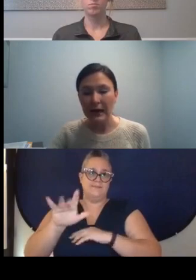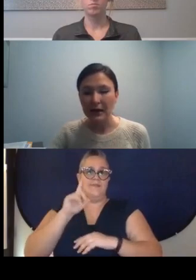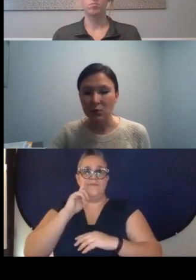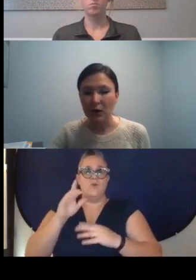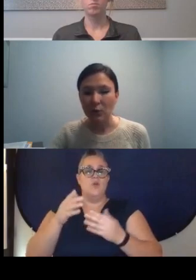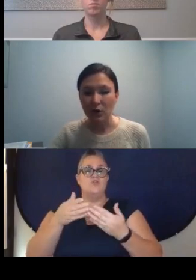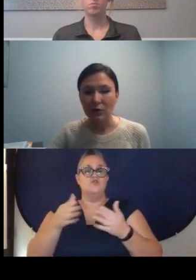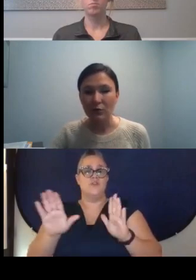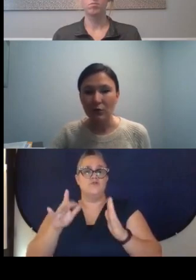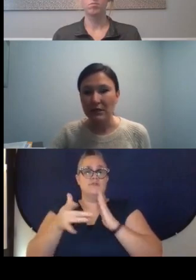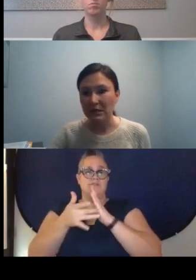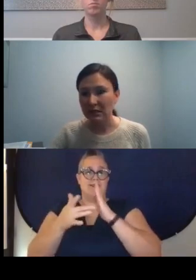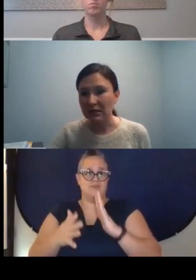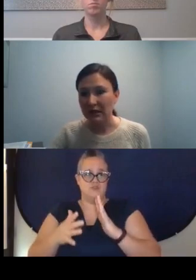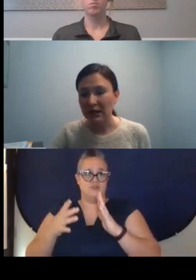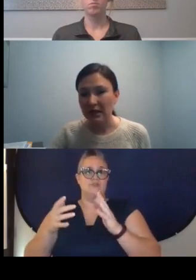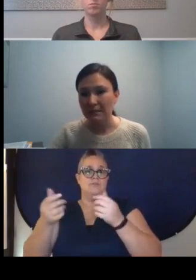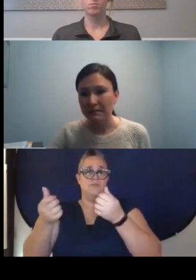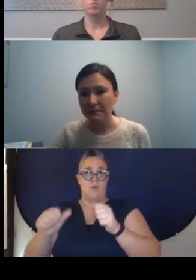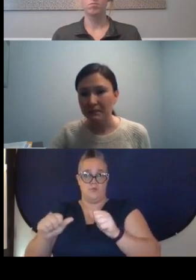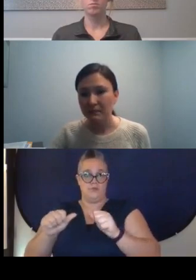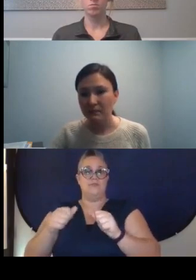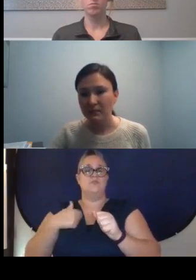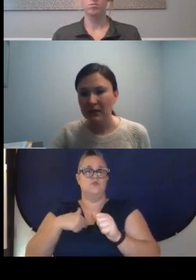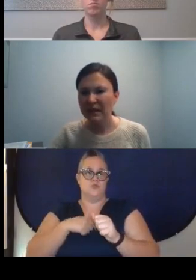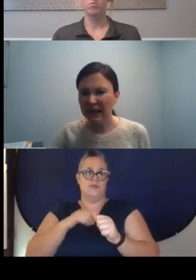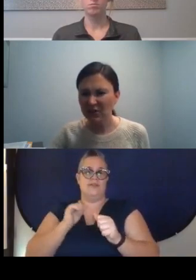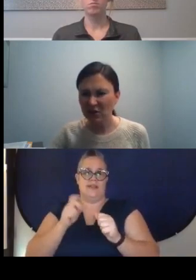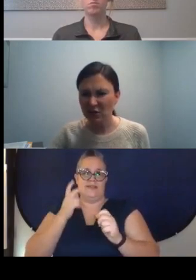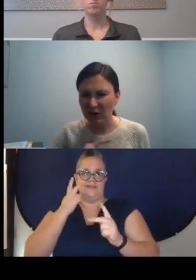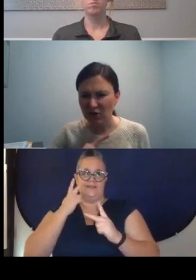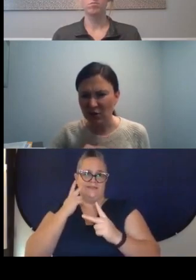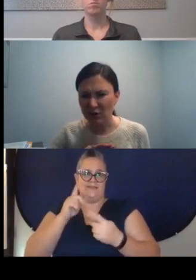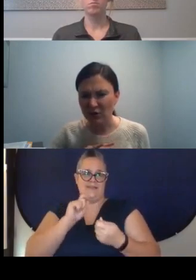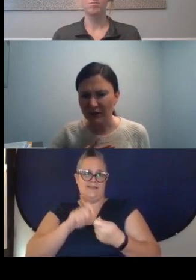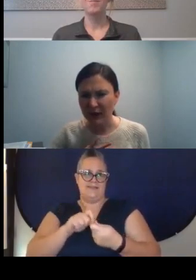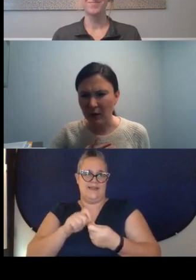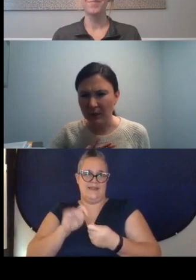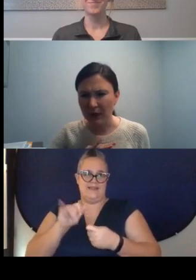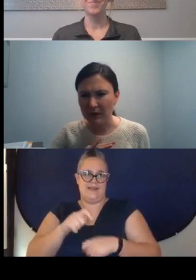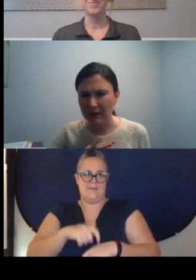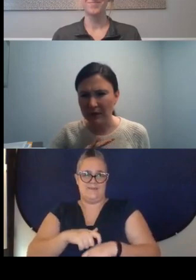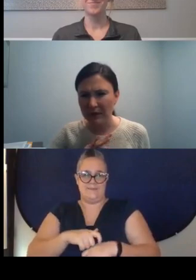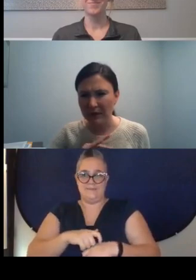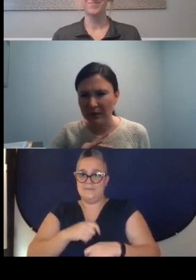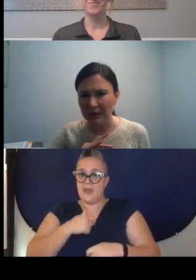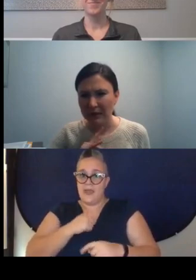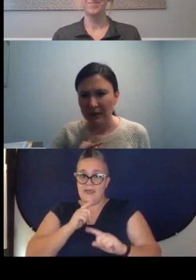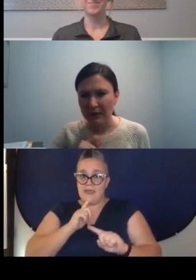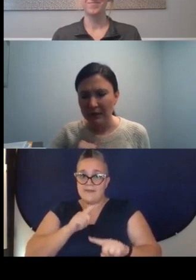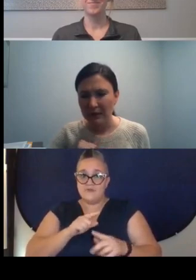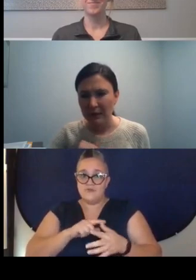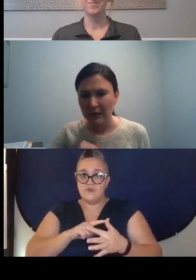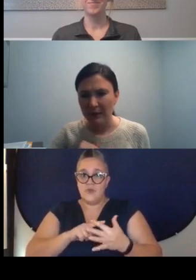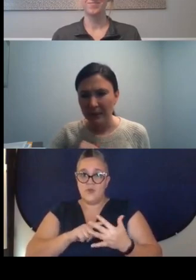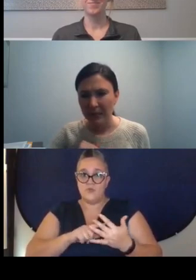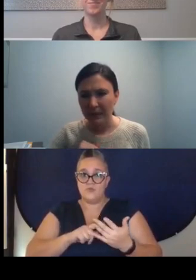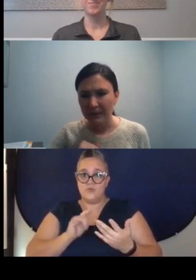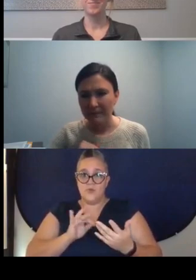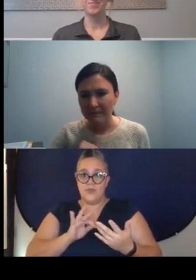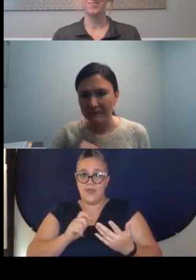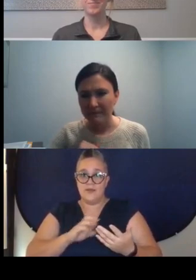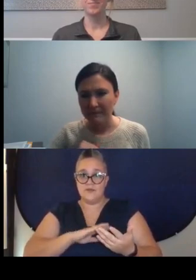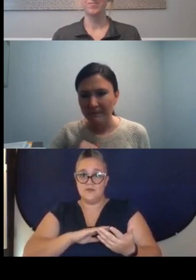posting, and we can work through the details at that time. Did I answer all those questions, or was there a follow-up that I missed? Last part was about